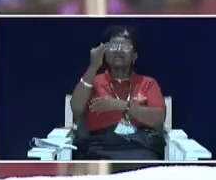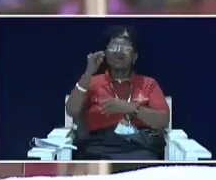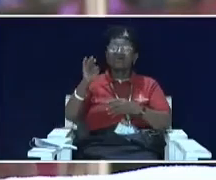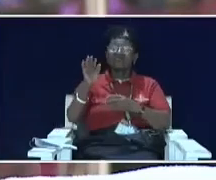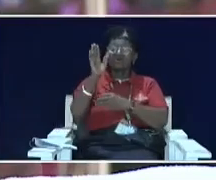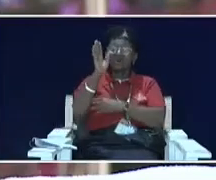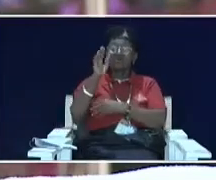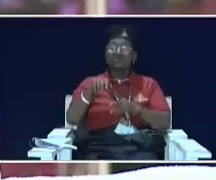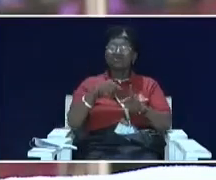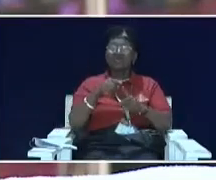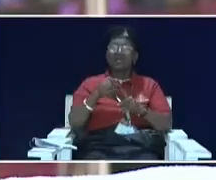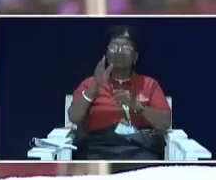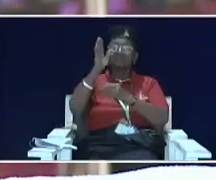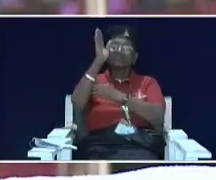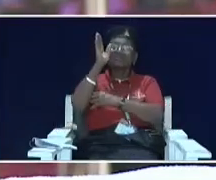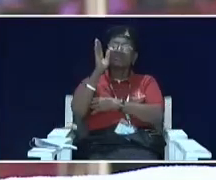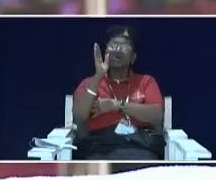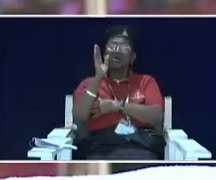When God